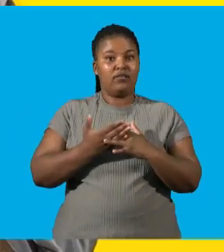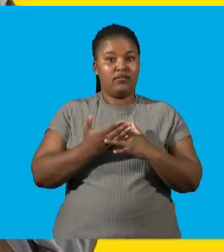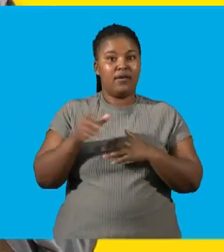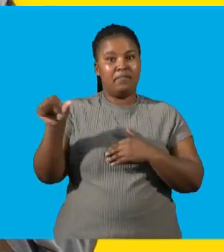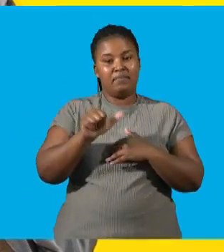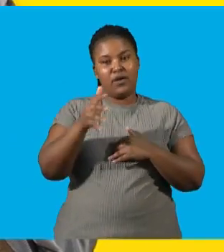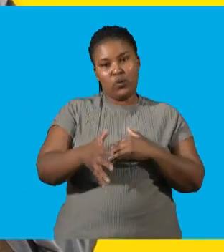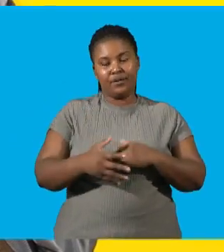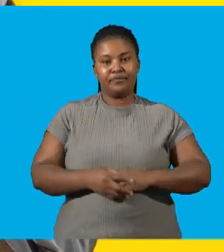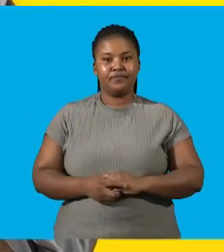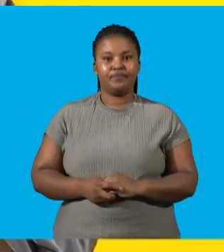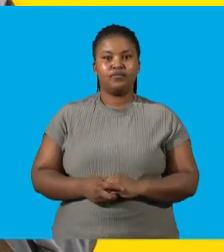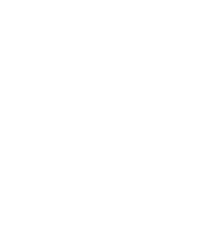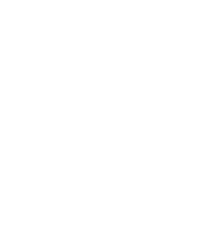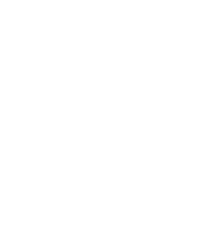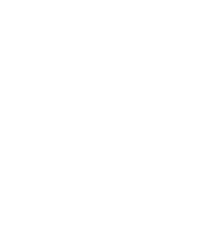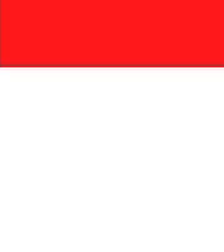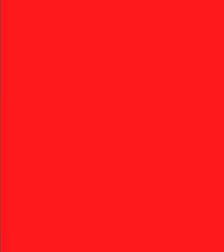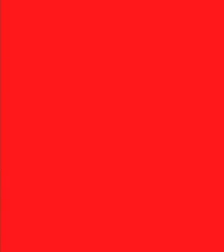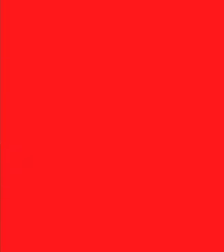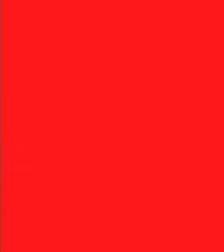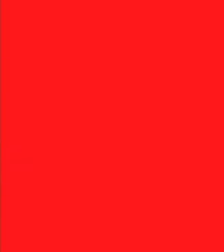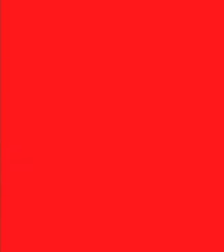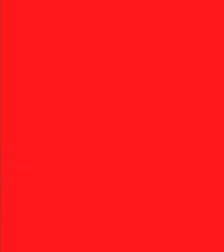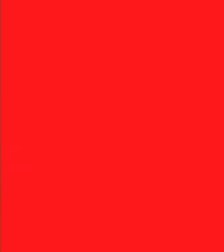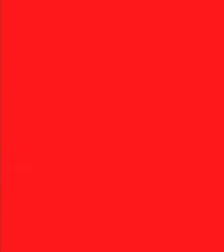break and we'll be right back.